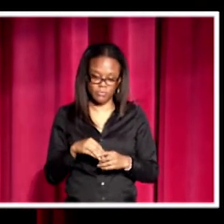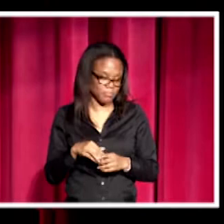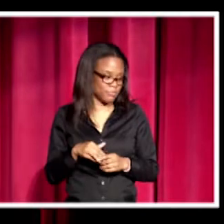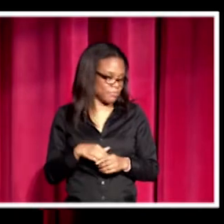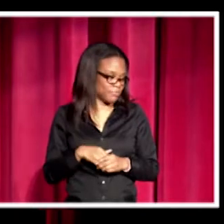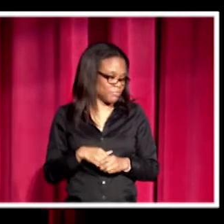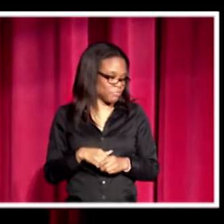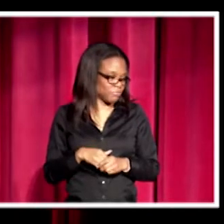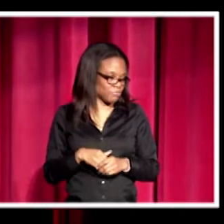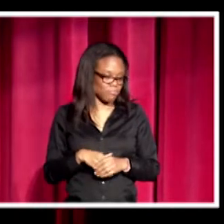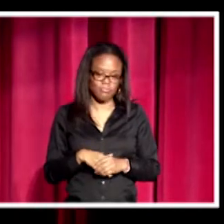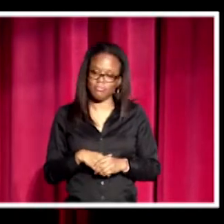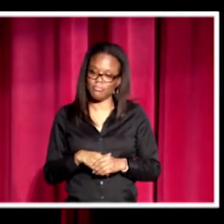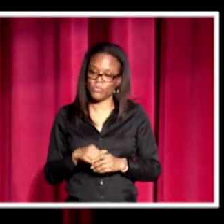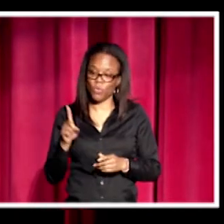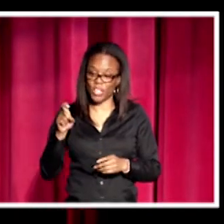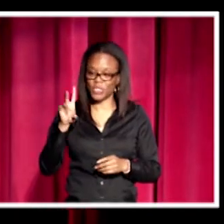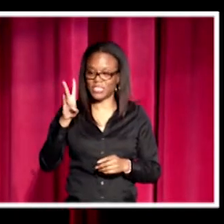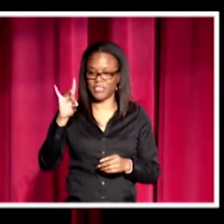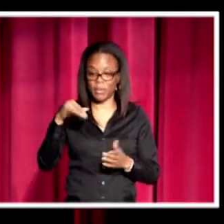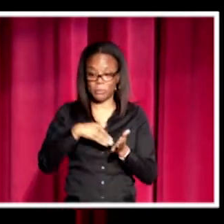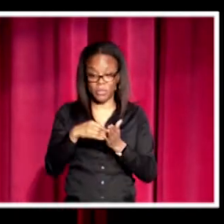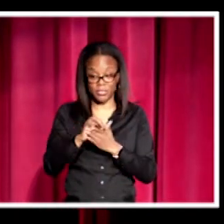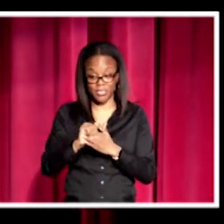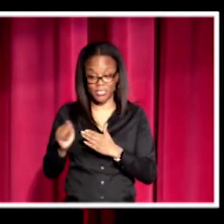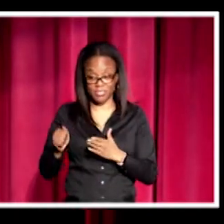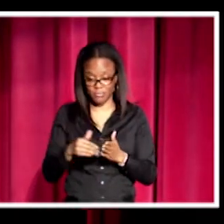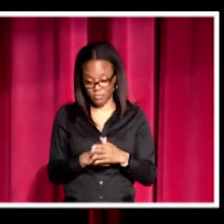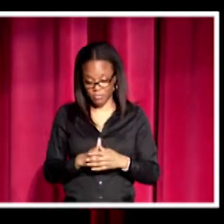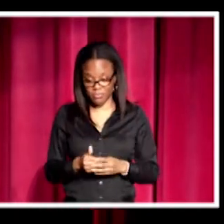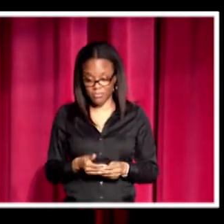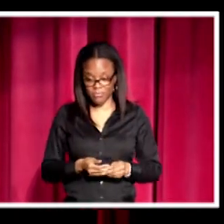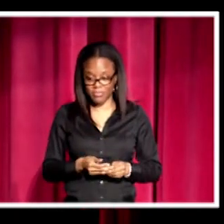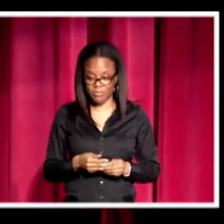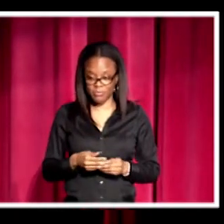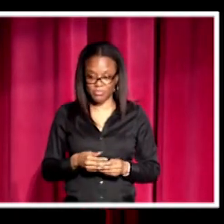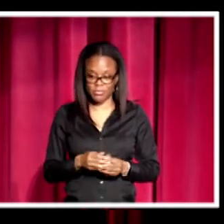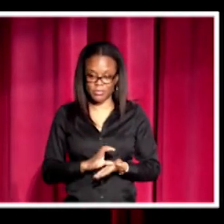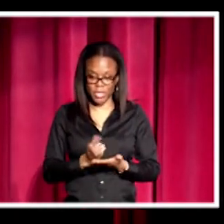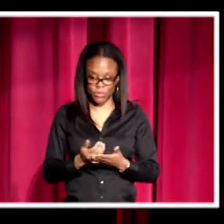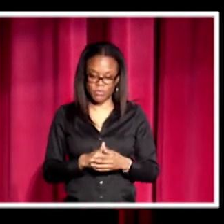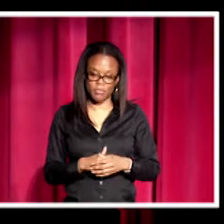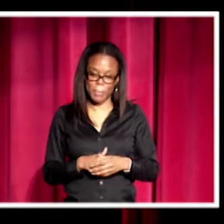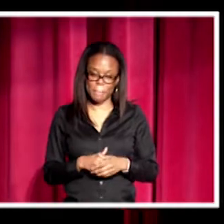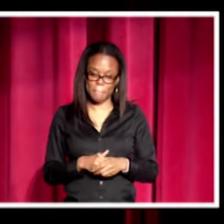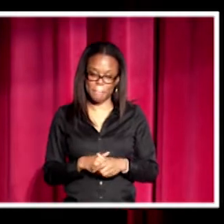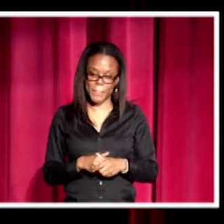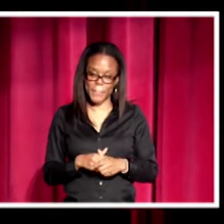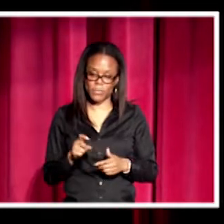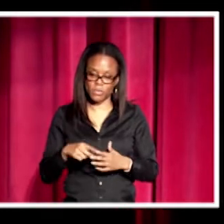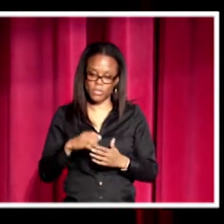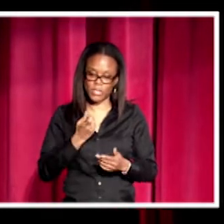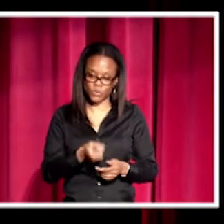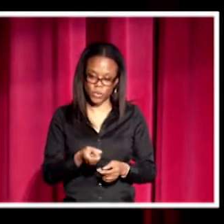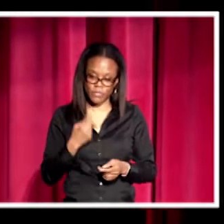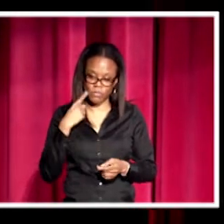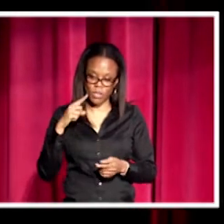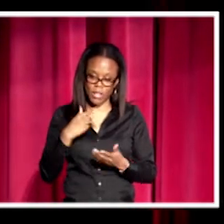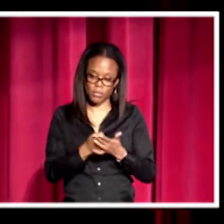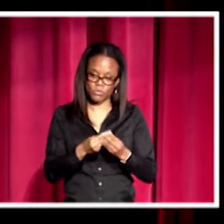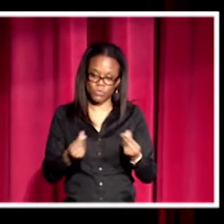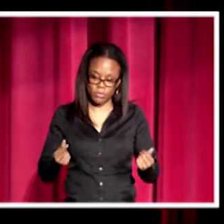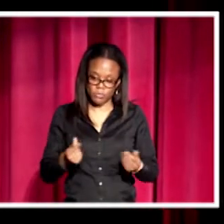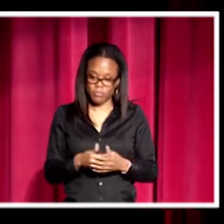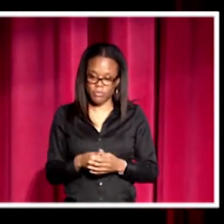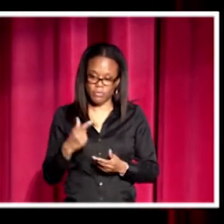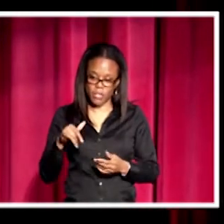At $178 million, the amount of the district needs to contribute to finally solve the